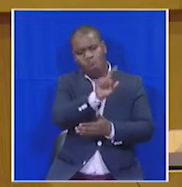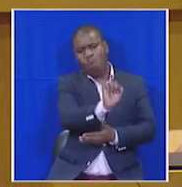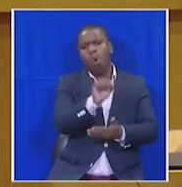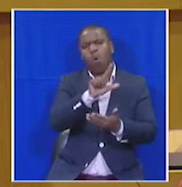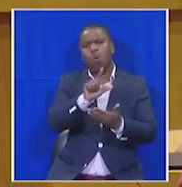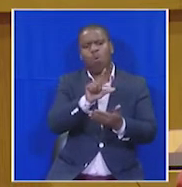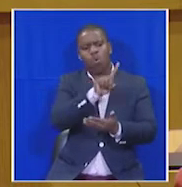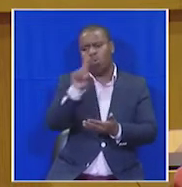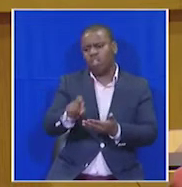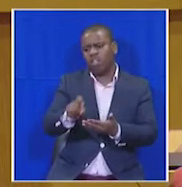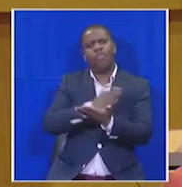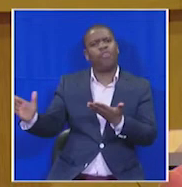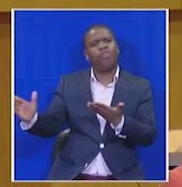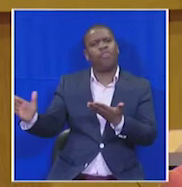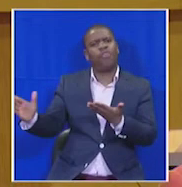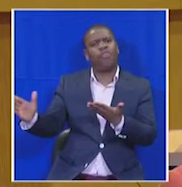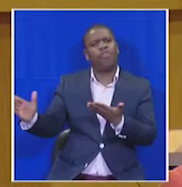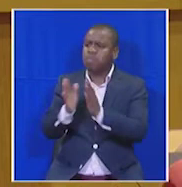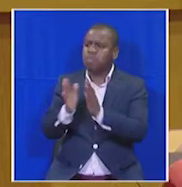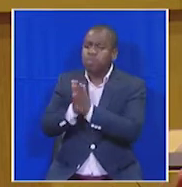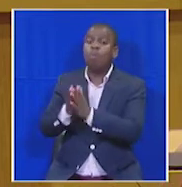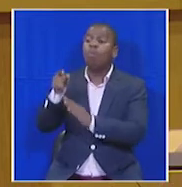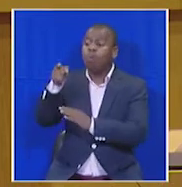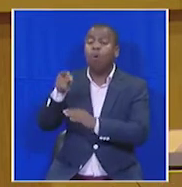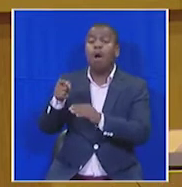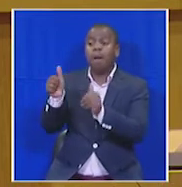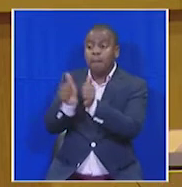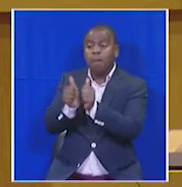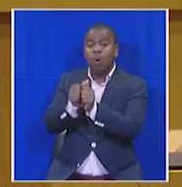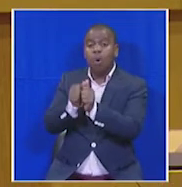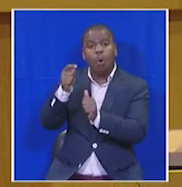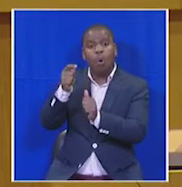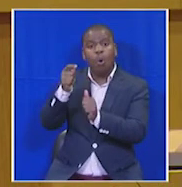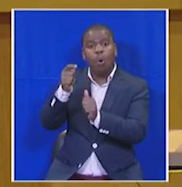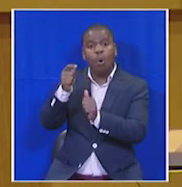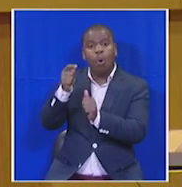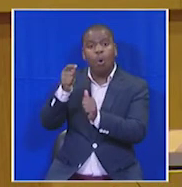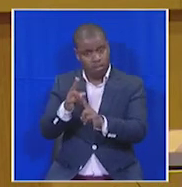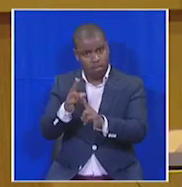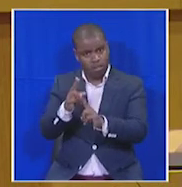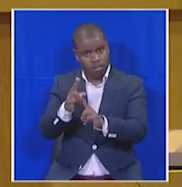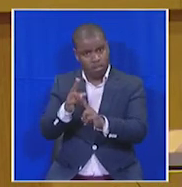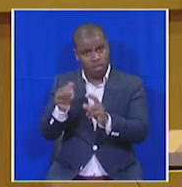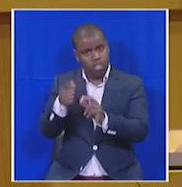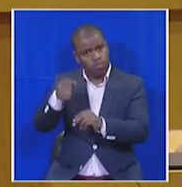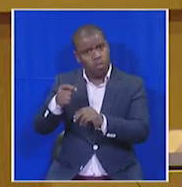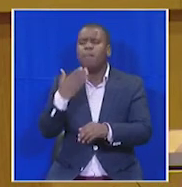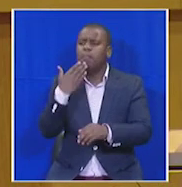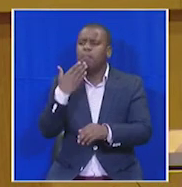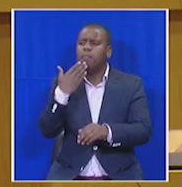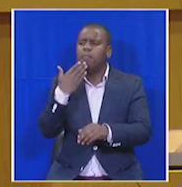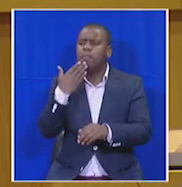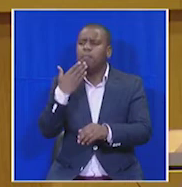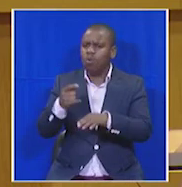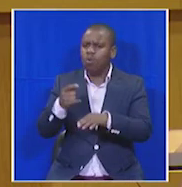that you, Madam Speaker, are in violation of the very rules that you yourself should be upholding in this House. How on earth do you expect us to abide by the